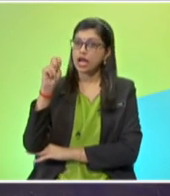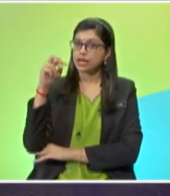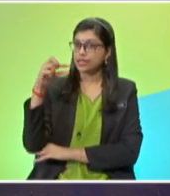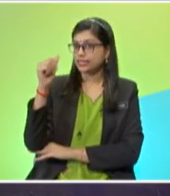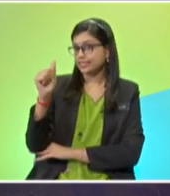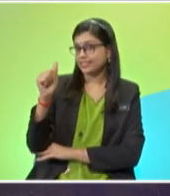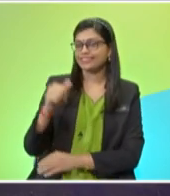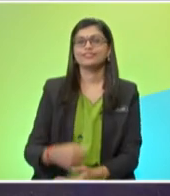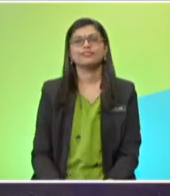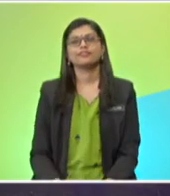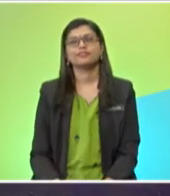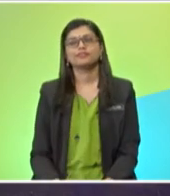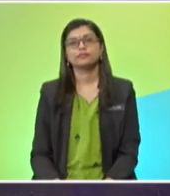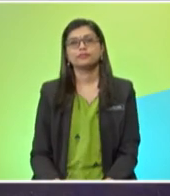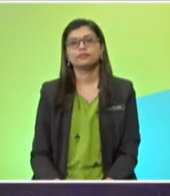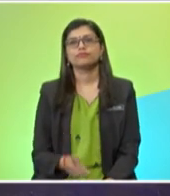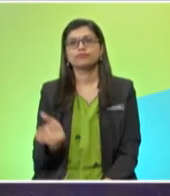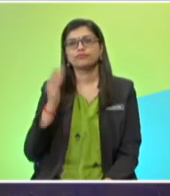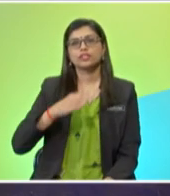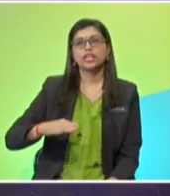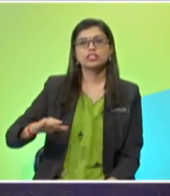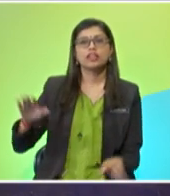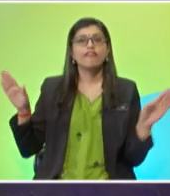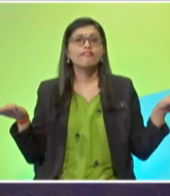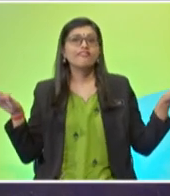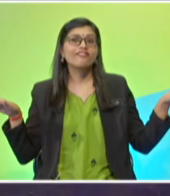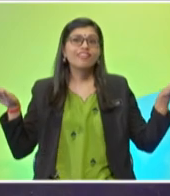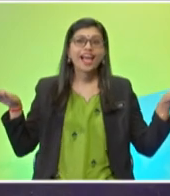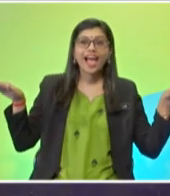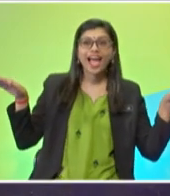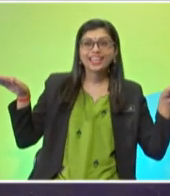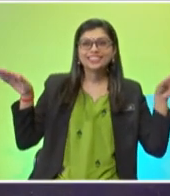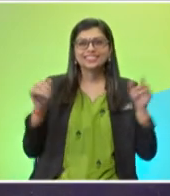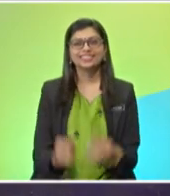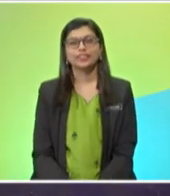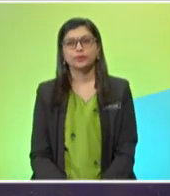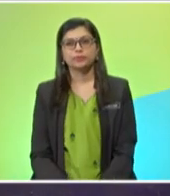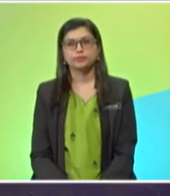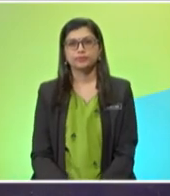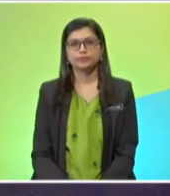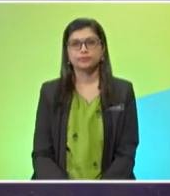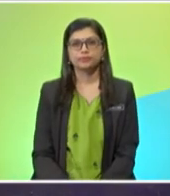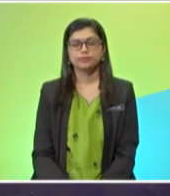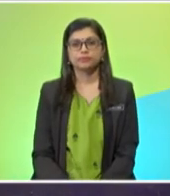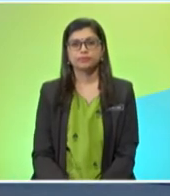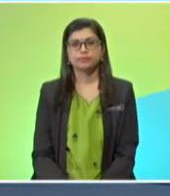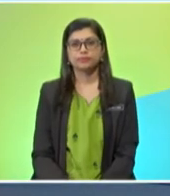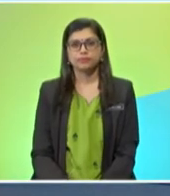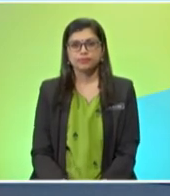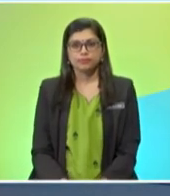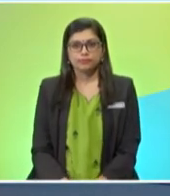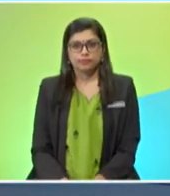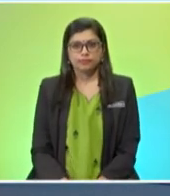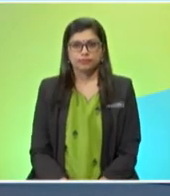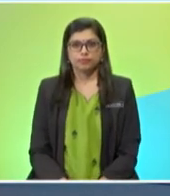also excited to fly. Yes, I'm excited to fly. Oh, yes, yes, teacher Kenanga. And I do feel that we